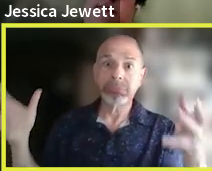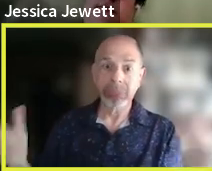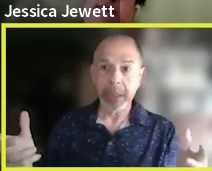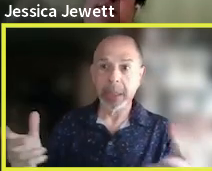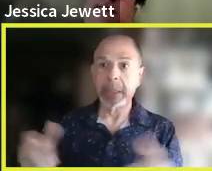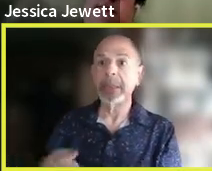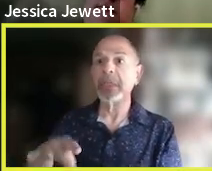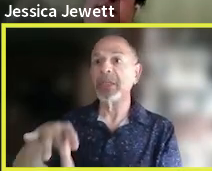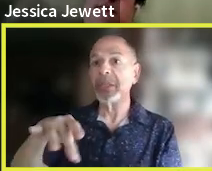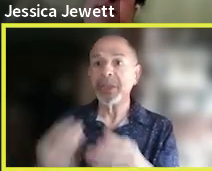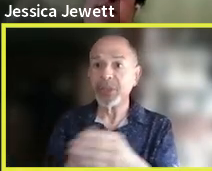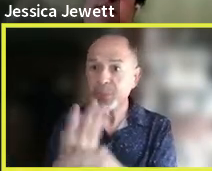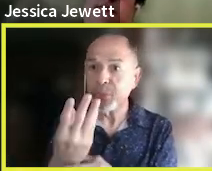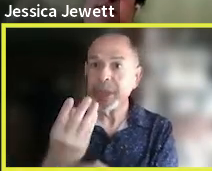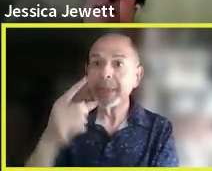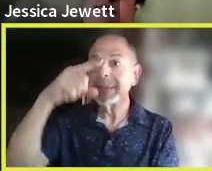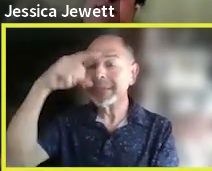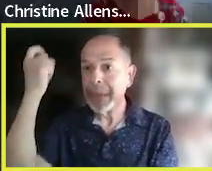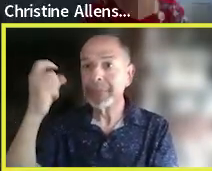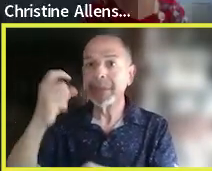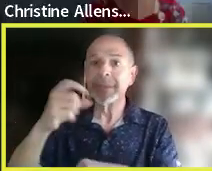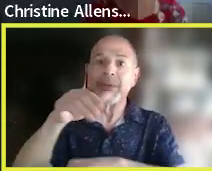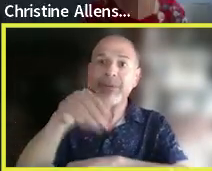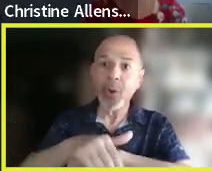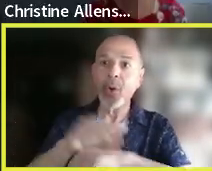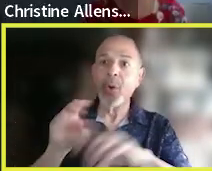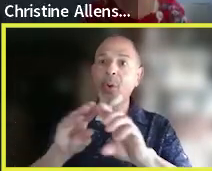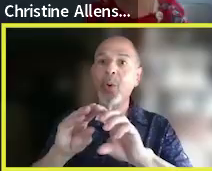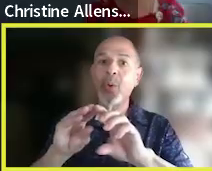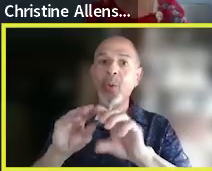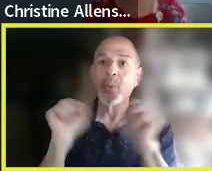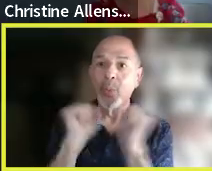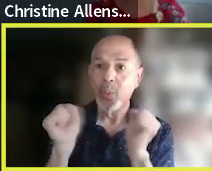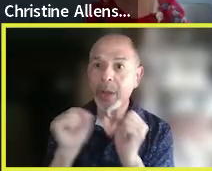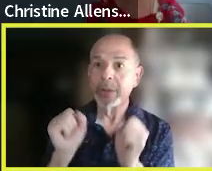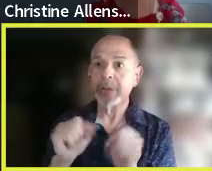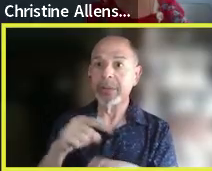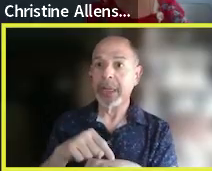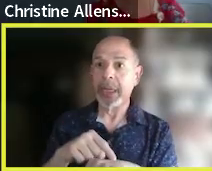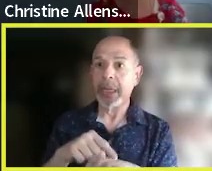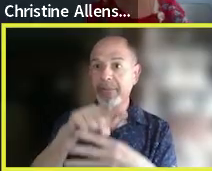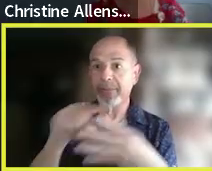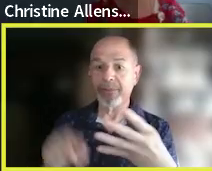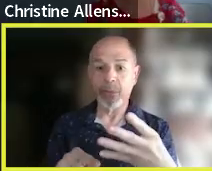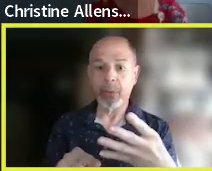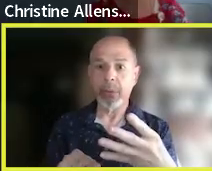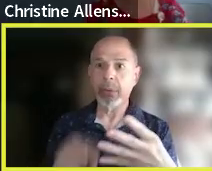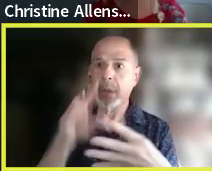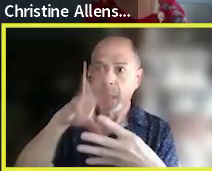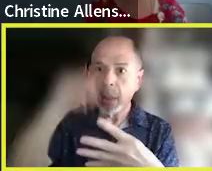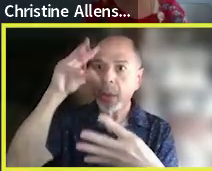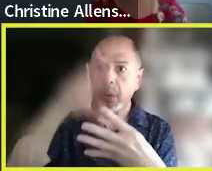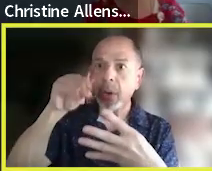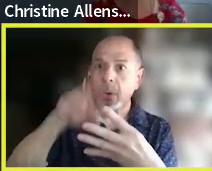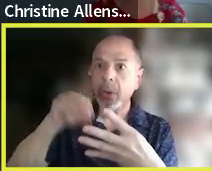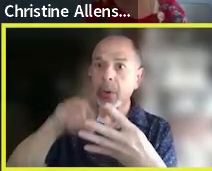with the panelists and how they find things. And one of our panelists even mentioned something that she